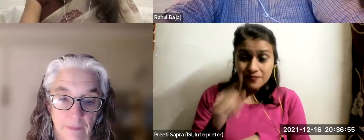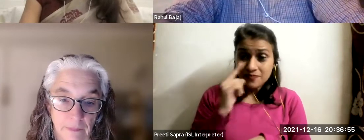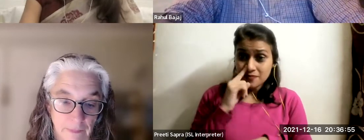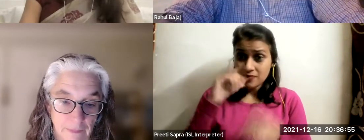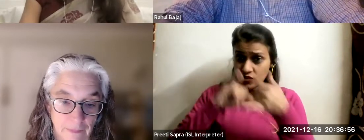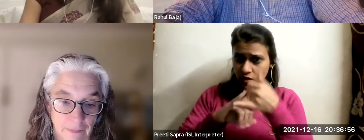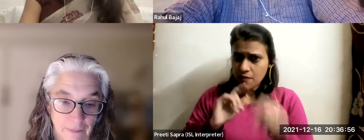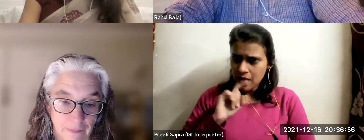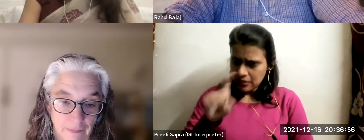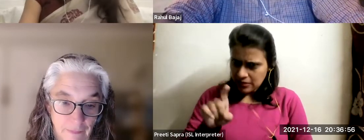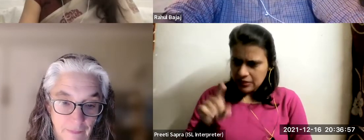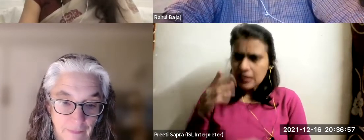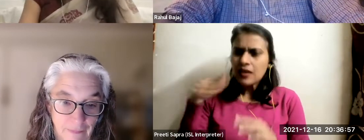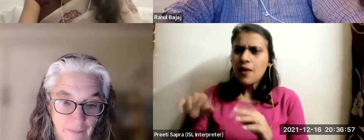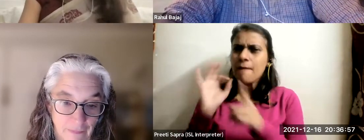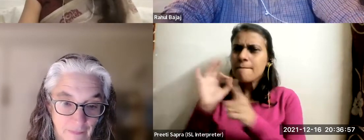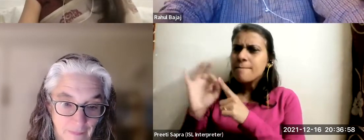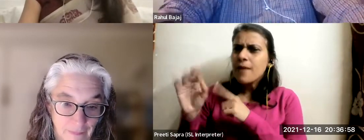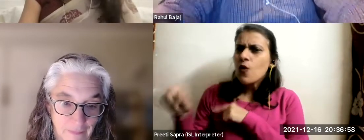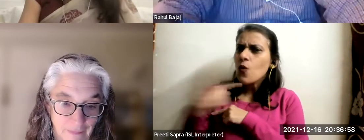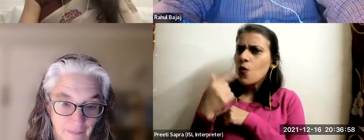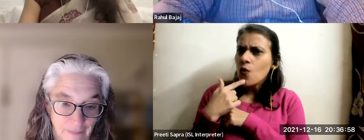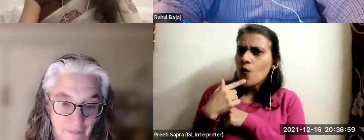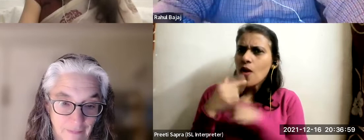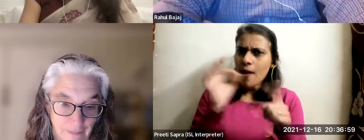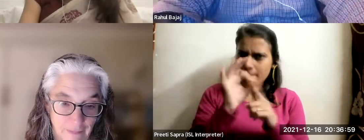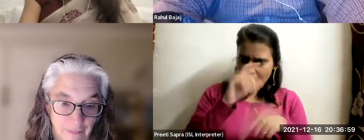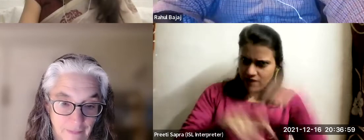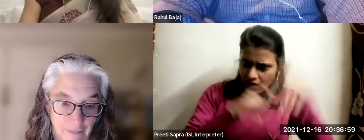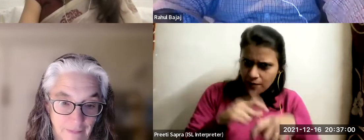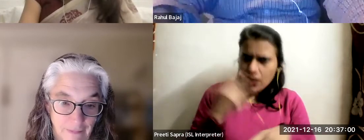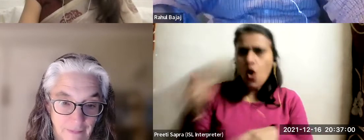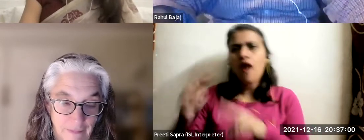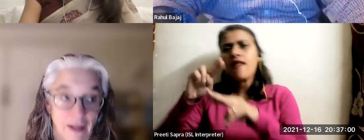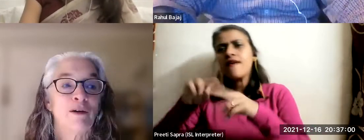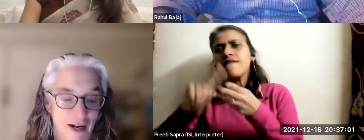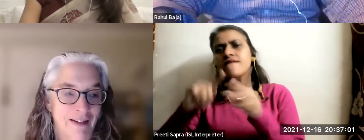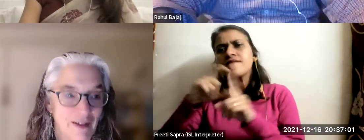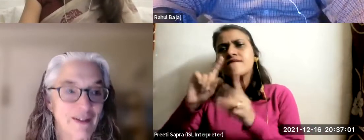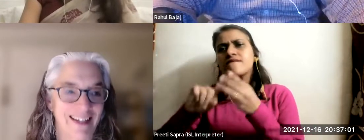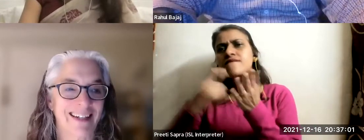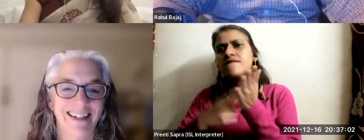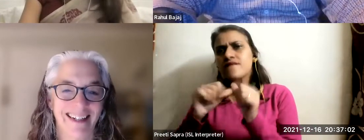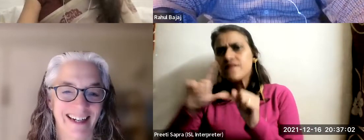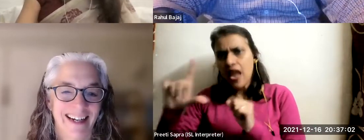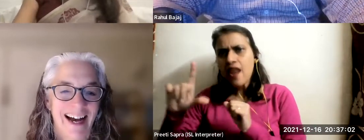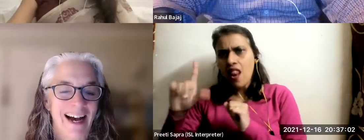be federal and government, and private sector would be private companies. Yeah, thank Right. you for that.